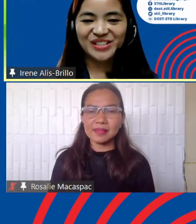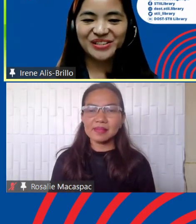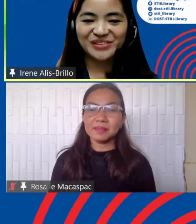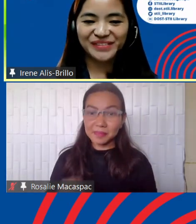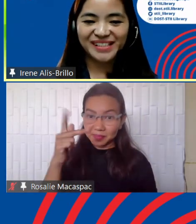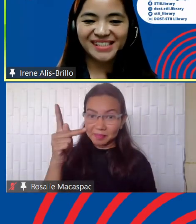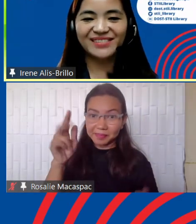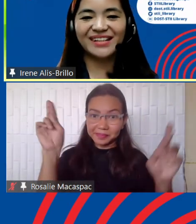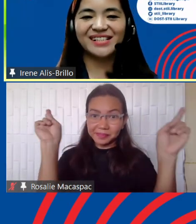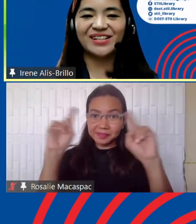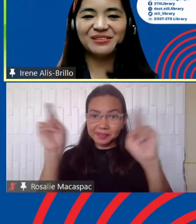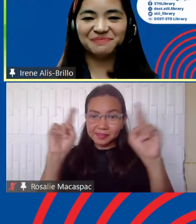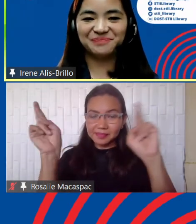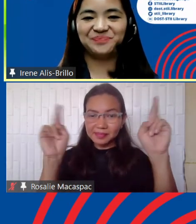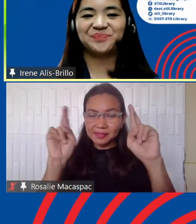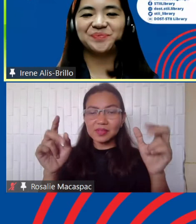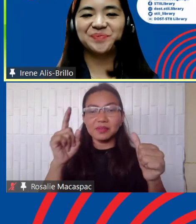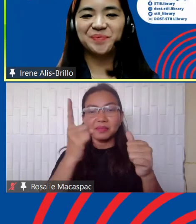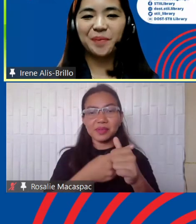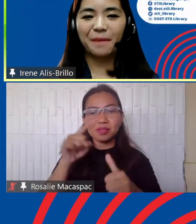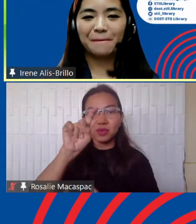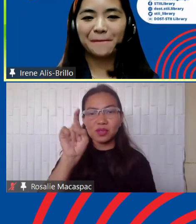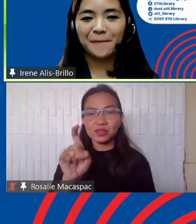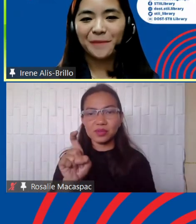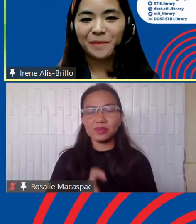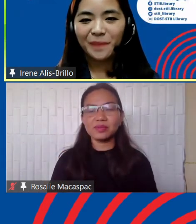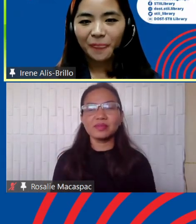Okay, so first question.